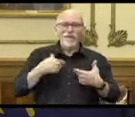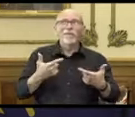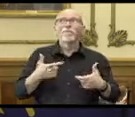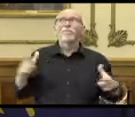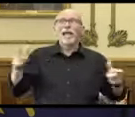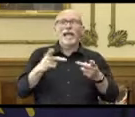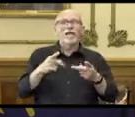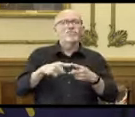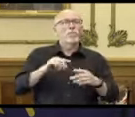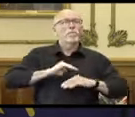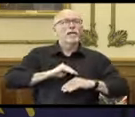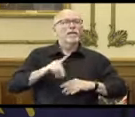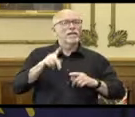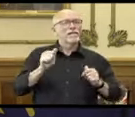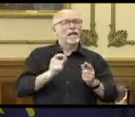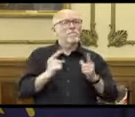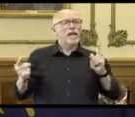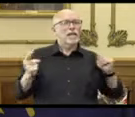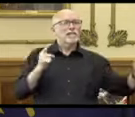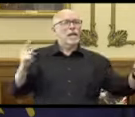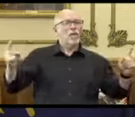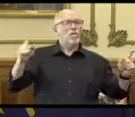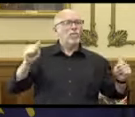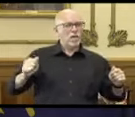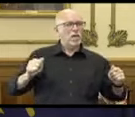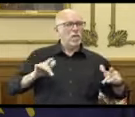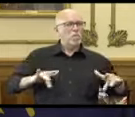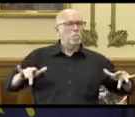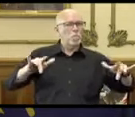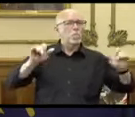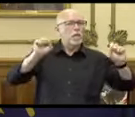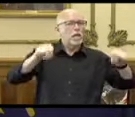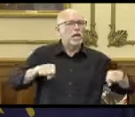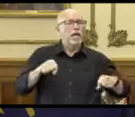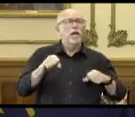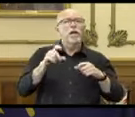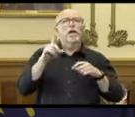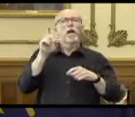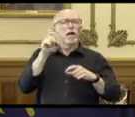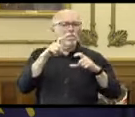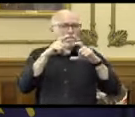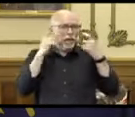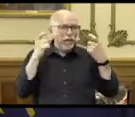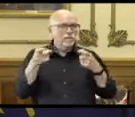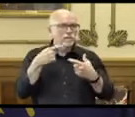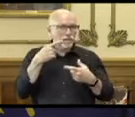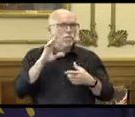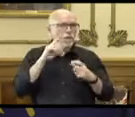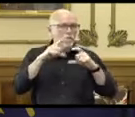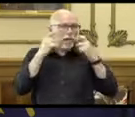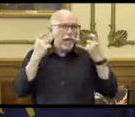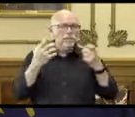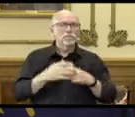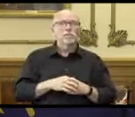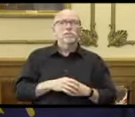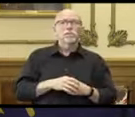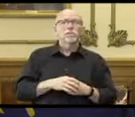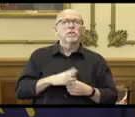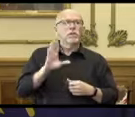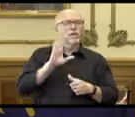to speak. They can space out. They can mask up, which they've said,